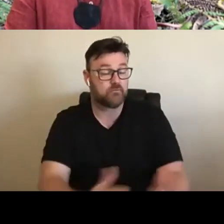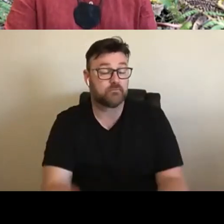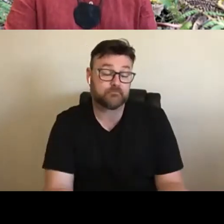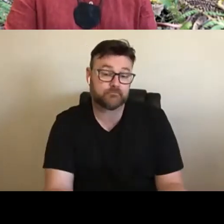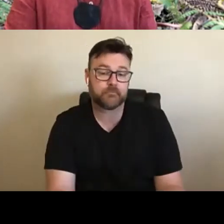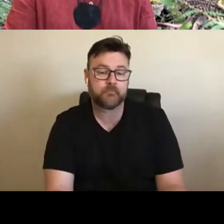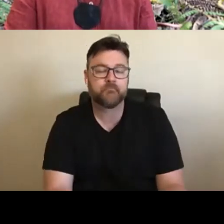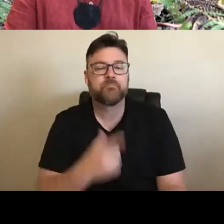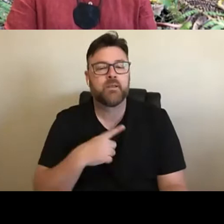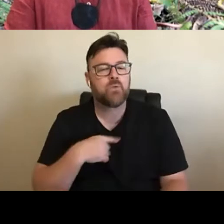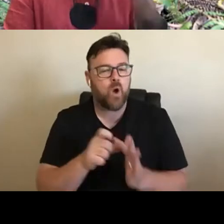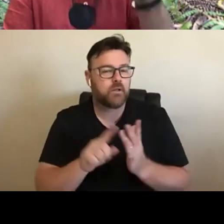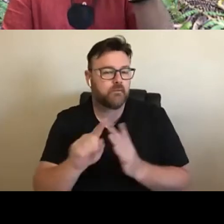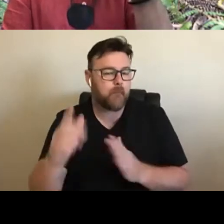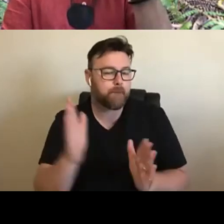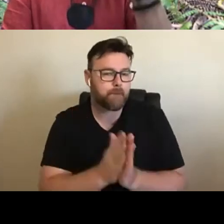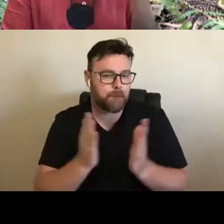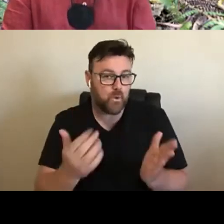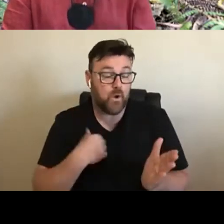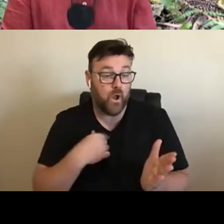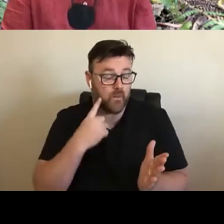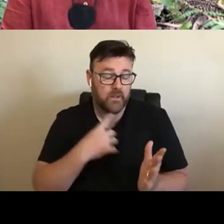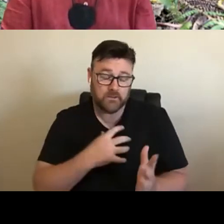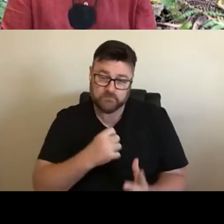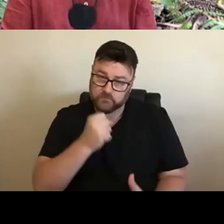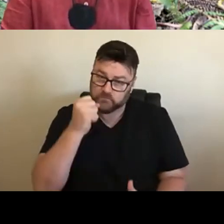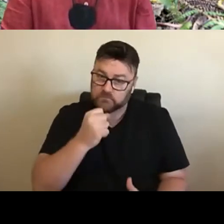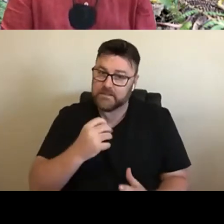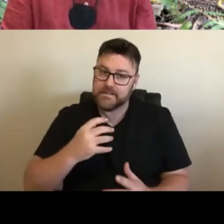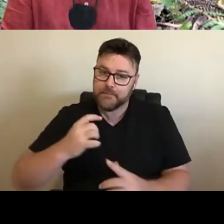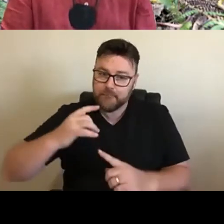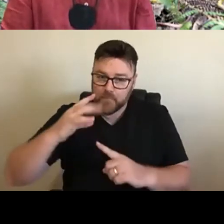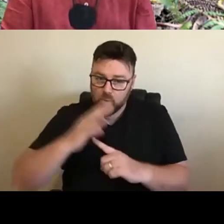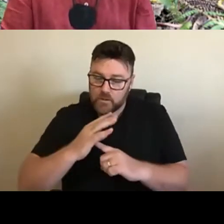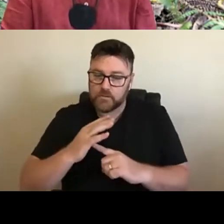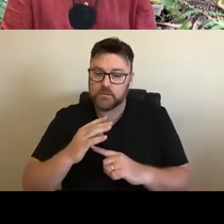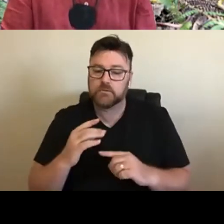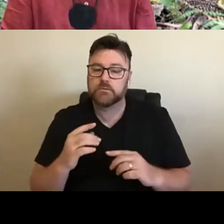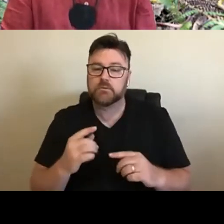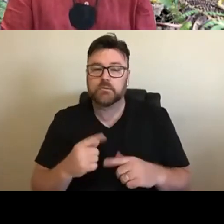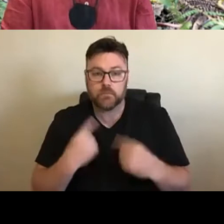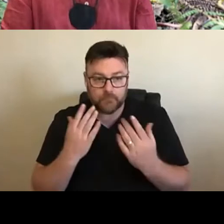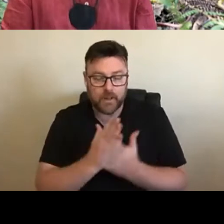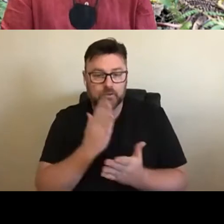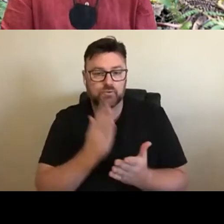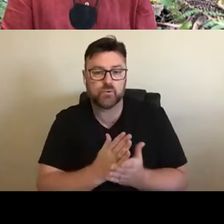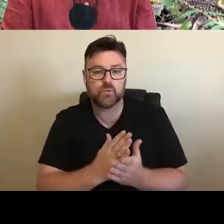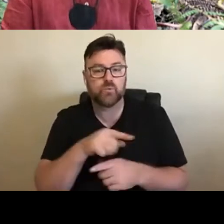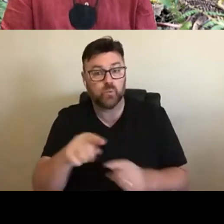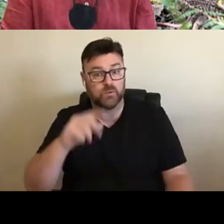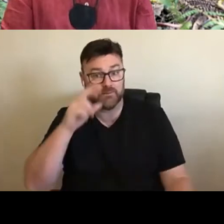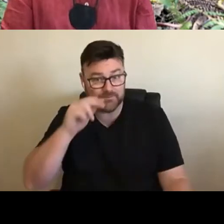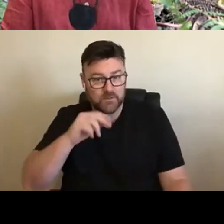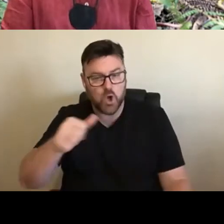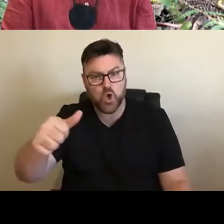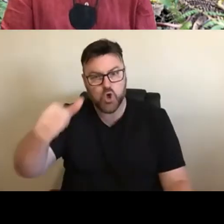And I think it's inherently important that we make sure our young minds know the truth about